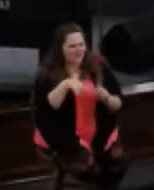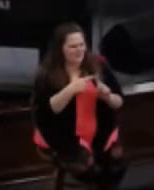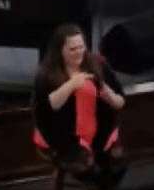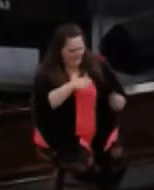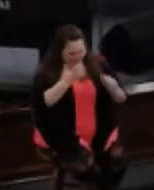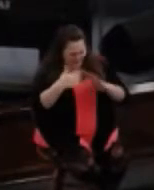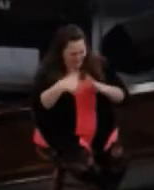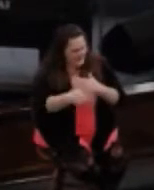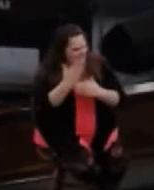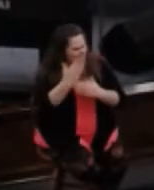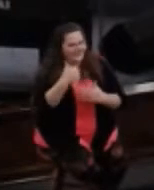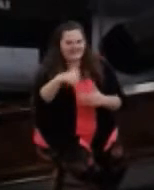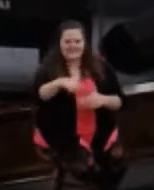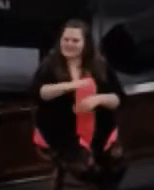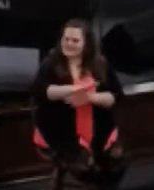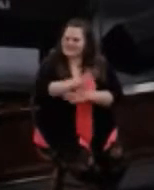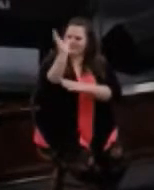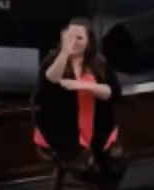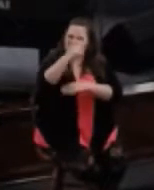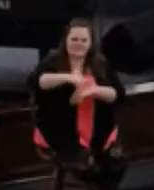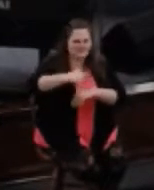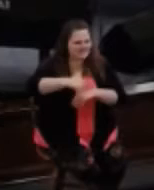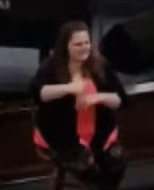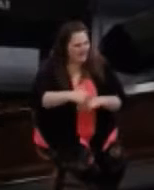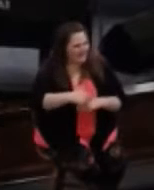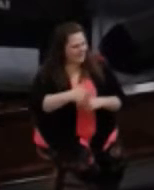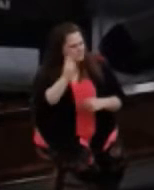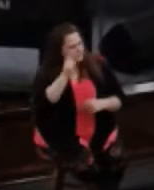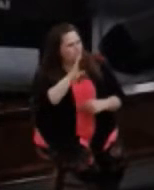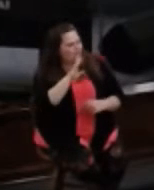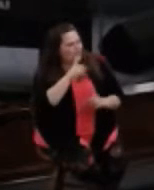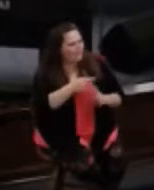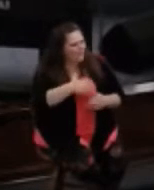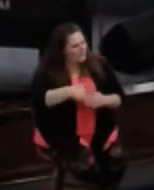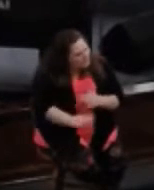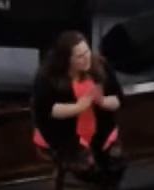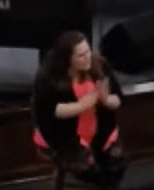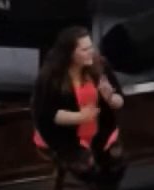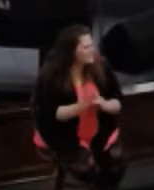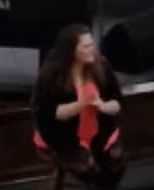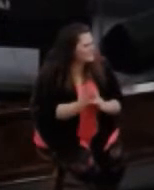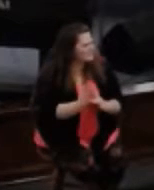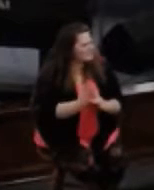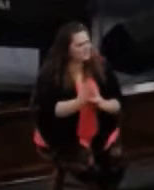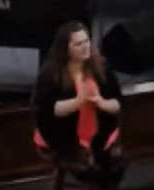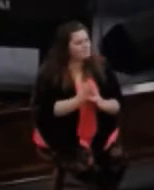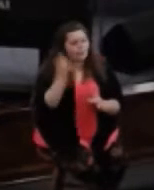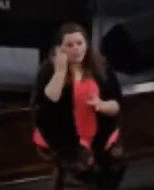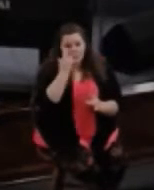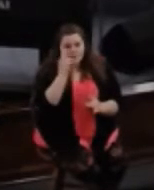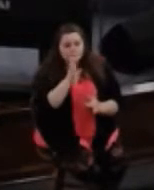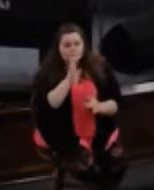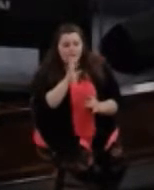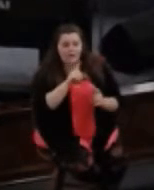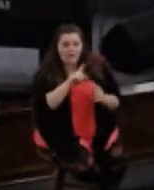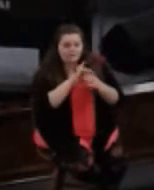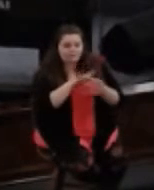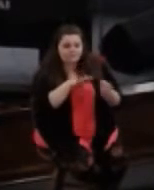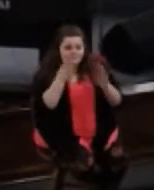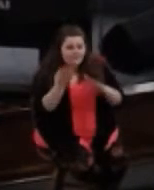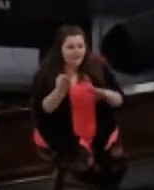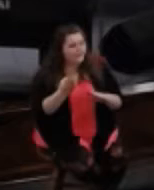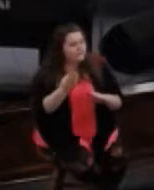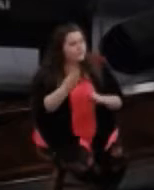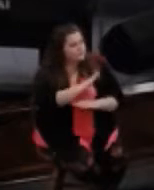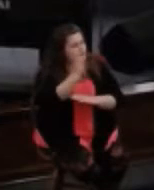this morning? I mean, this is the Christmas season. This is when we talk about the birth of Jesus. Well, the reason I'm talking about death is because the Christmas